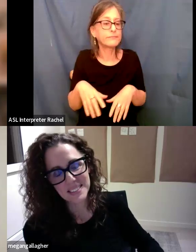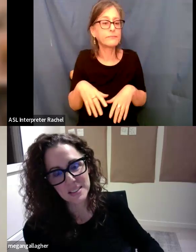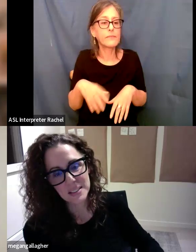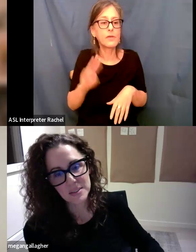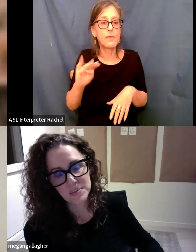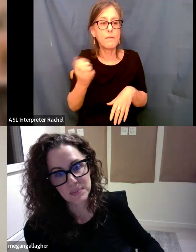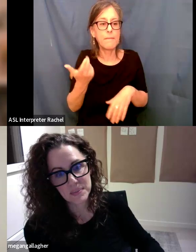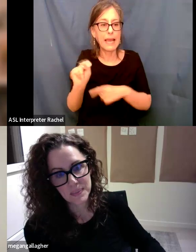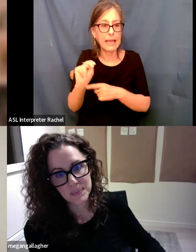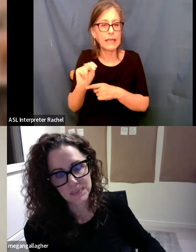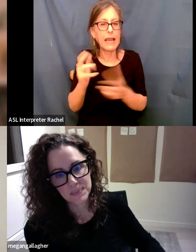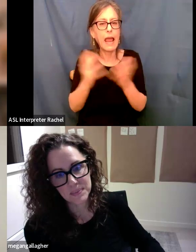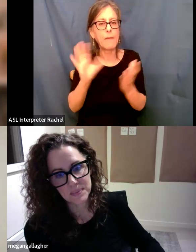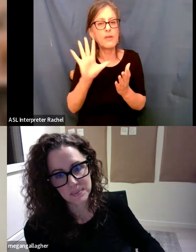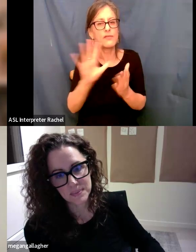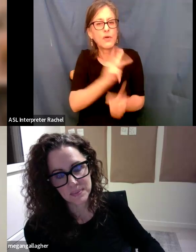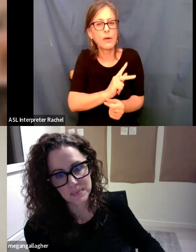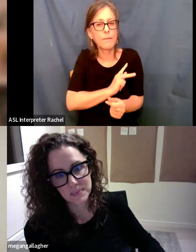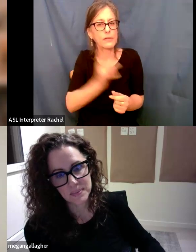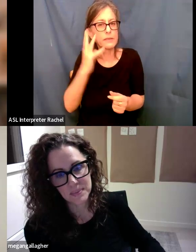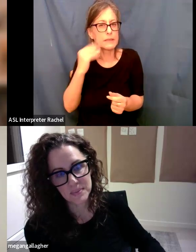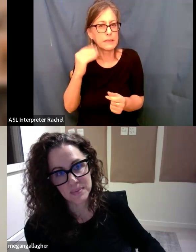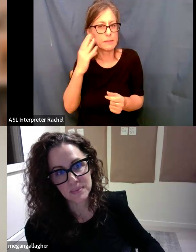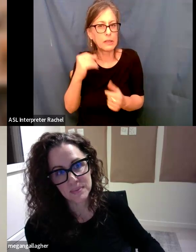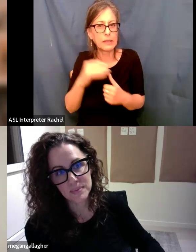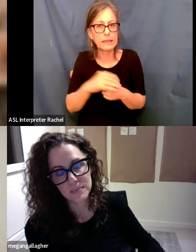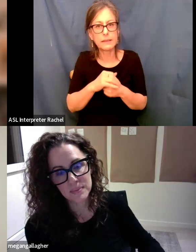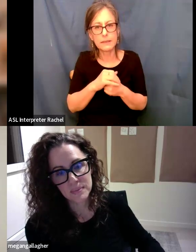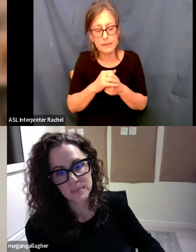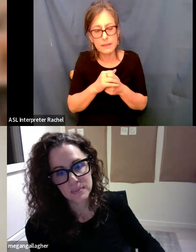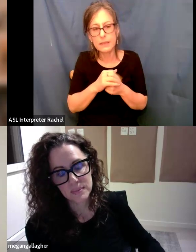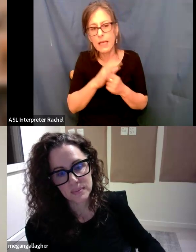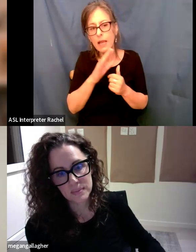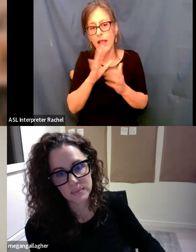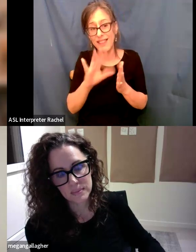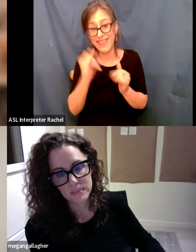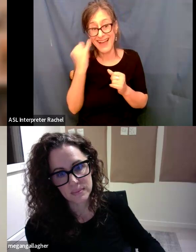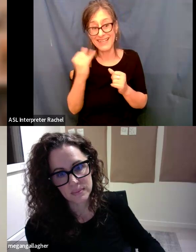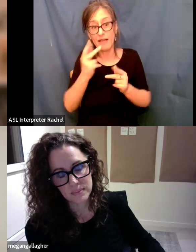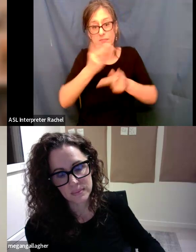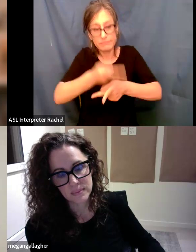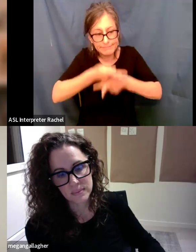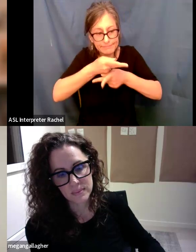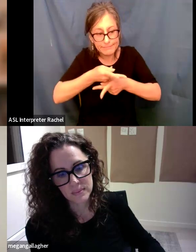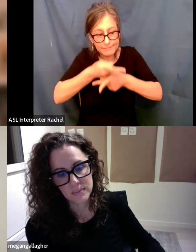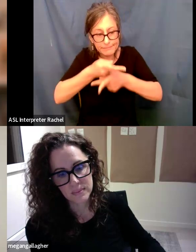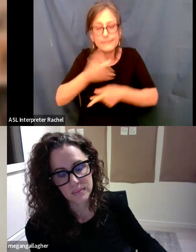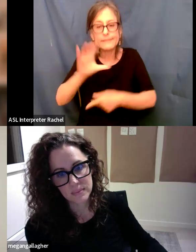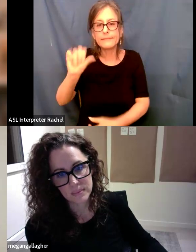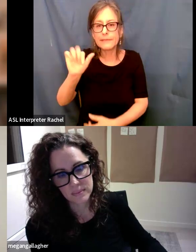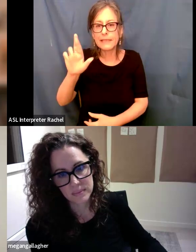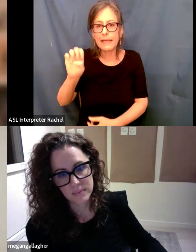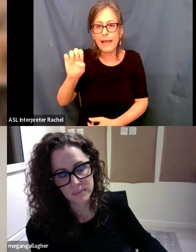of your personal experience um, and the idea of caregiving and sharing